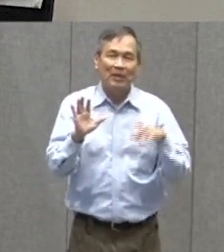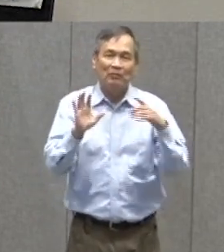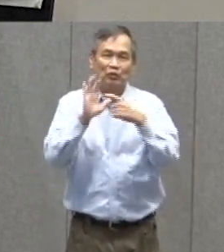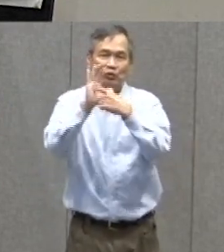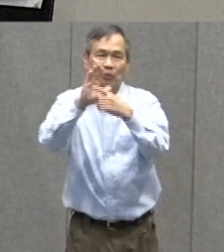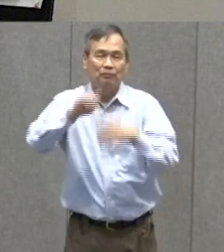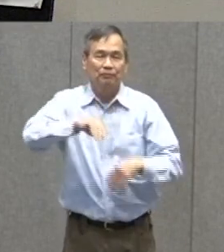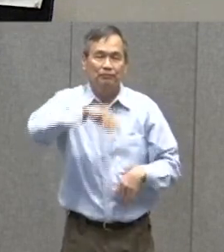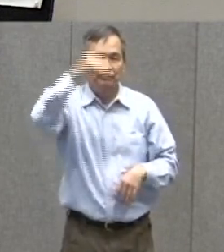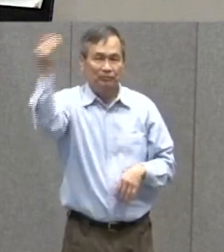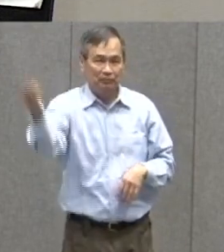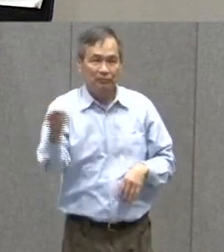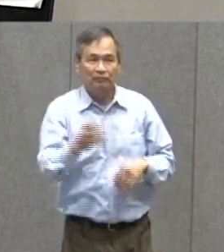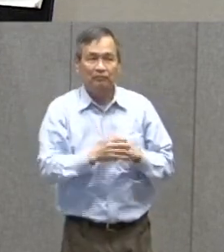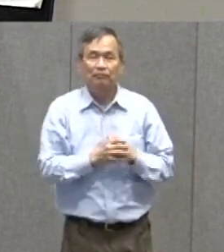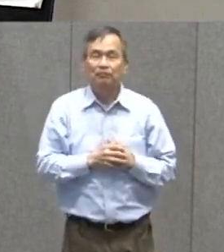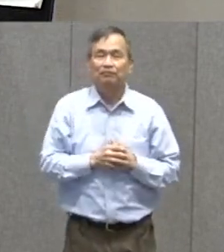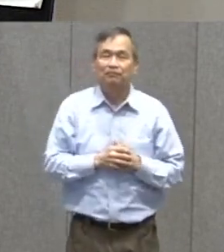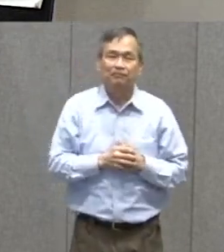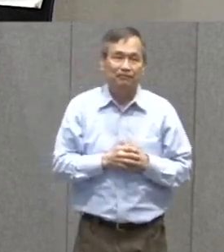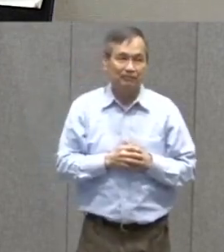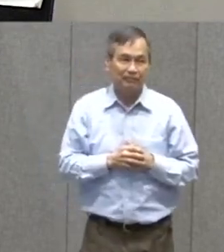here.